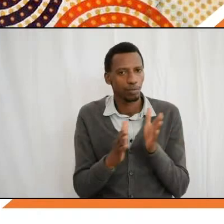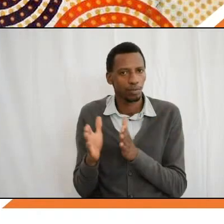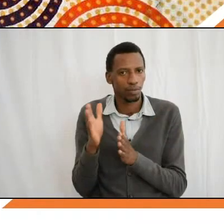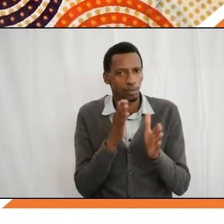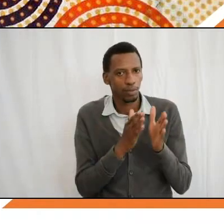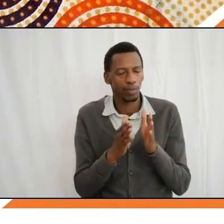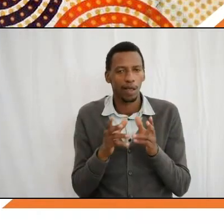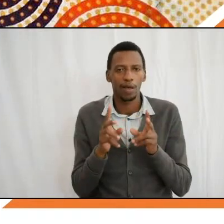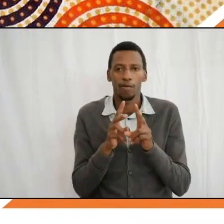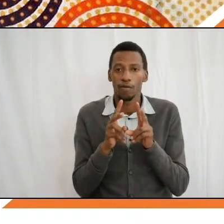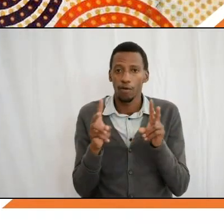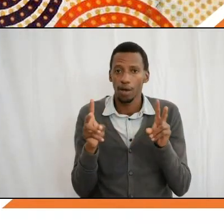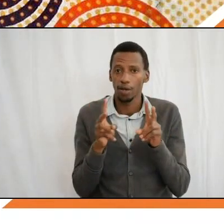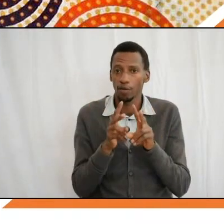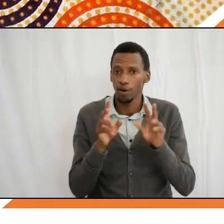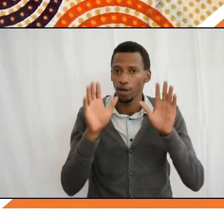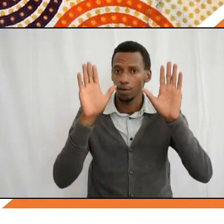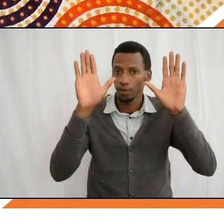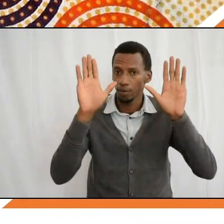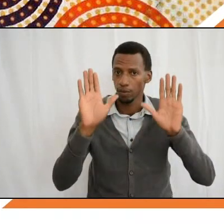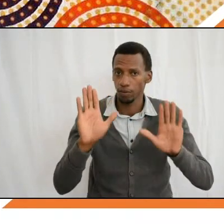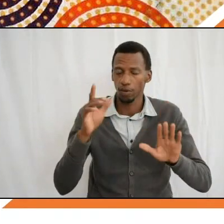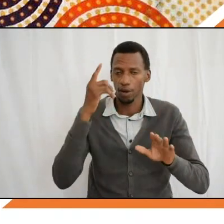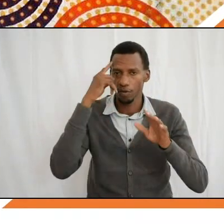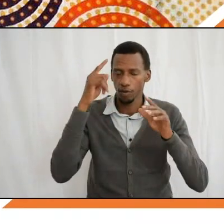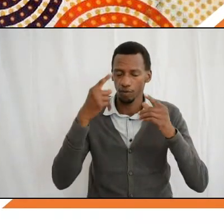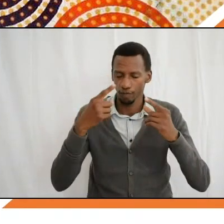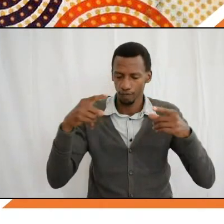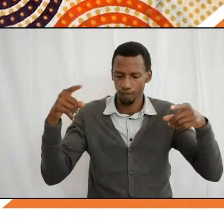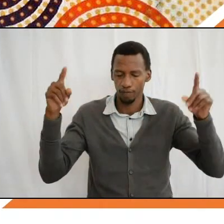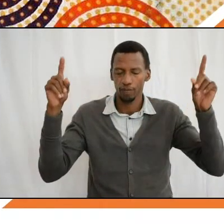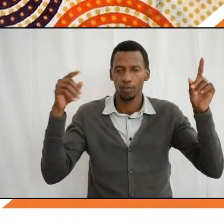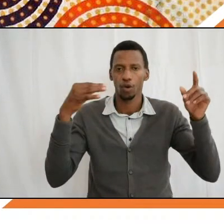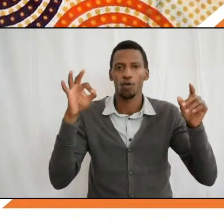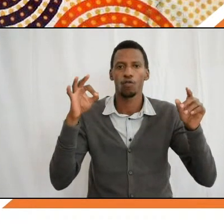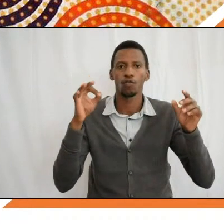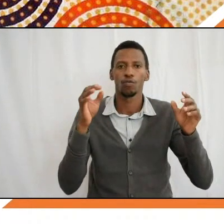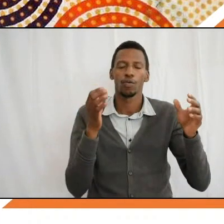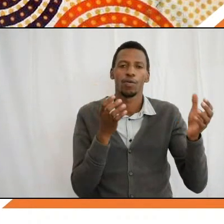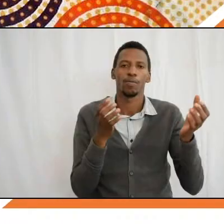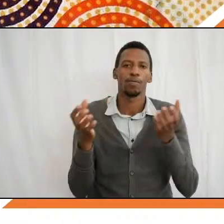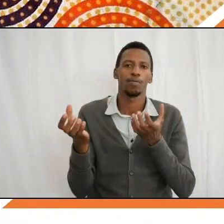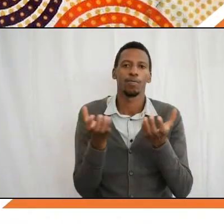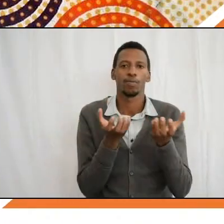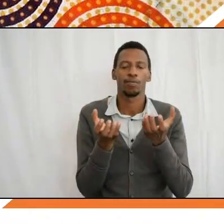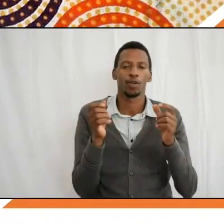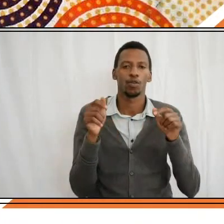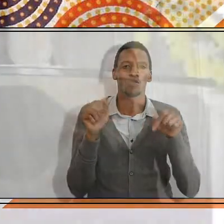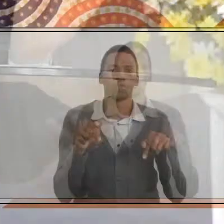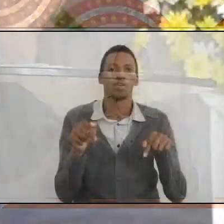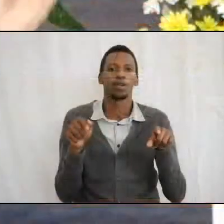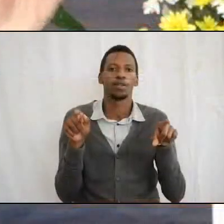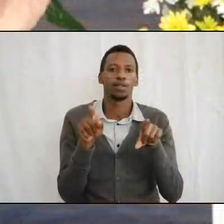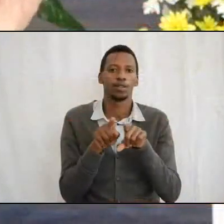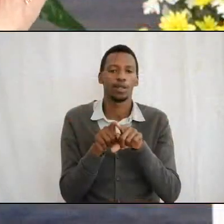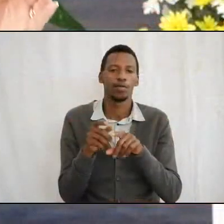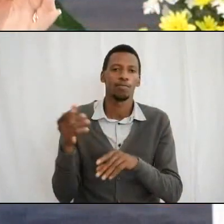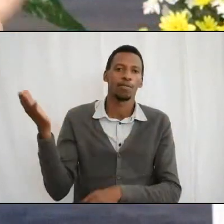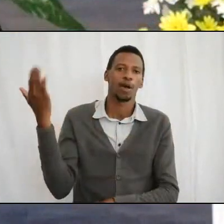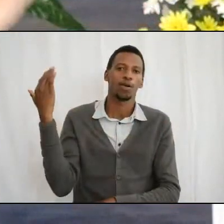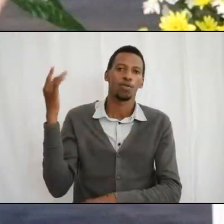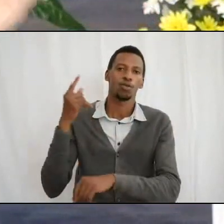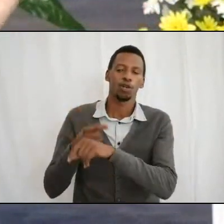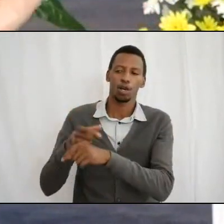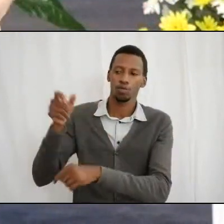as essential to success of sacred enterprises today as they were in the time of